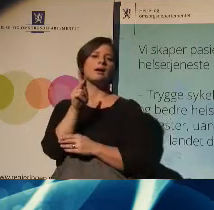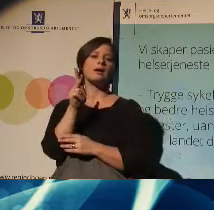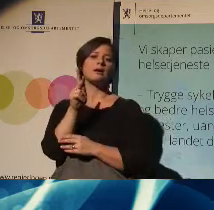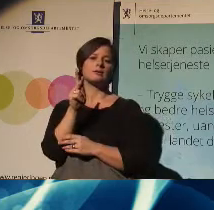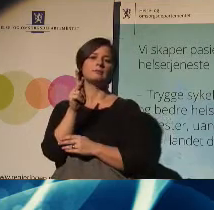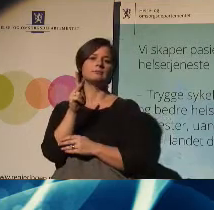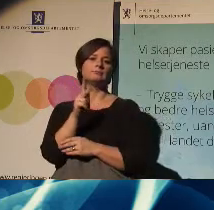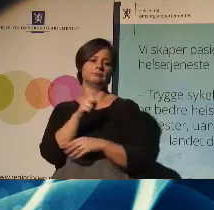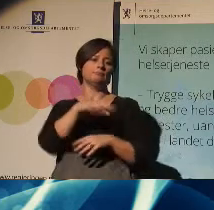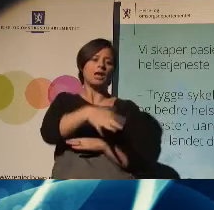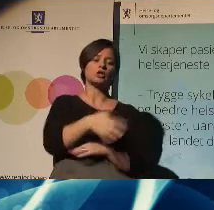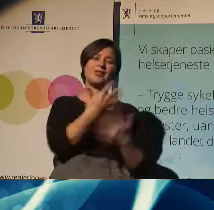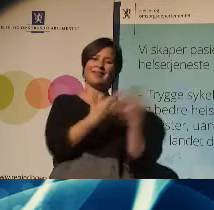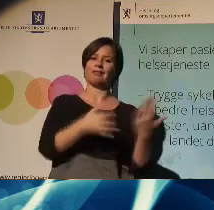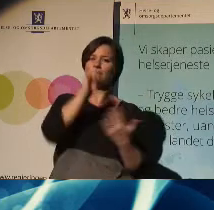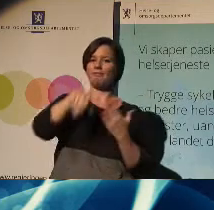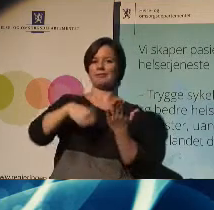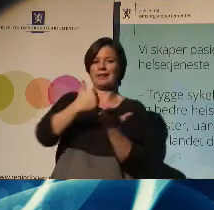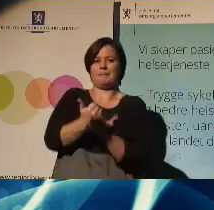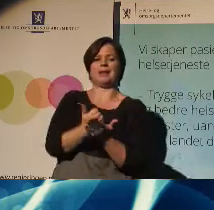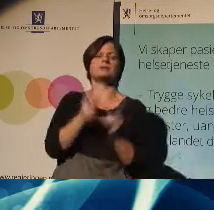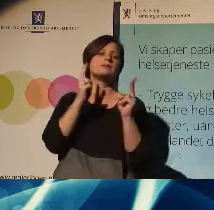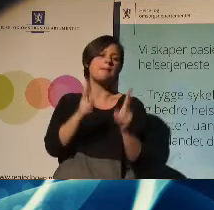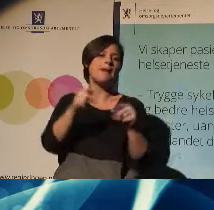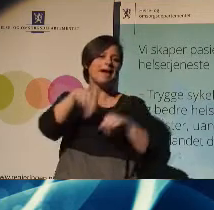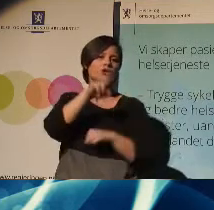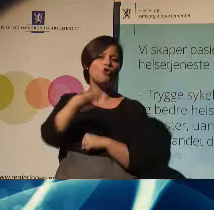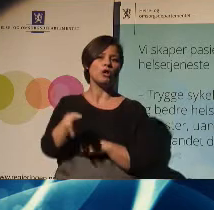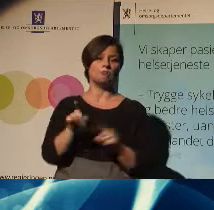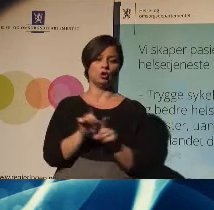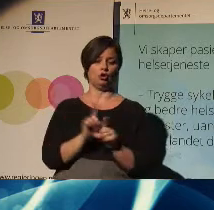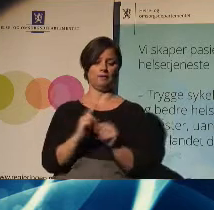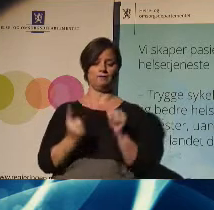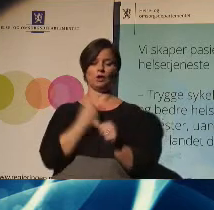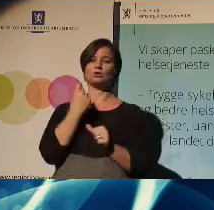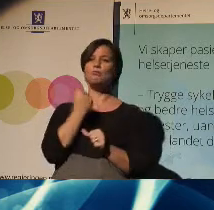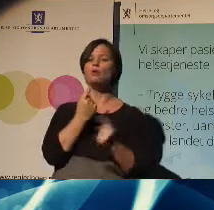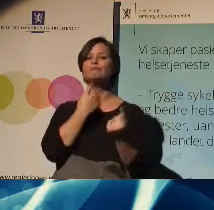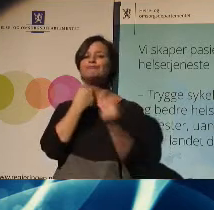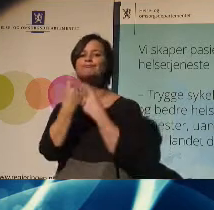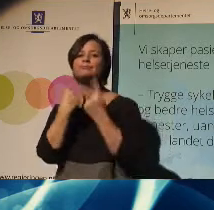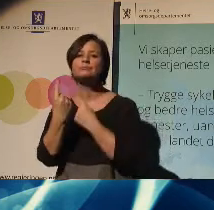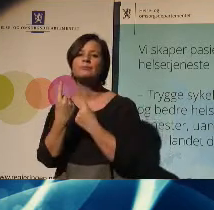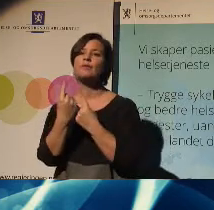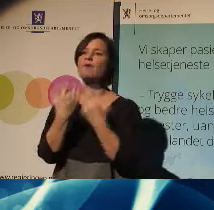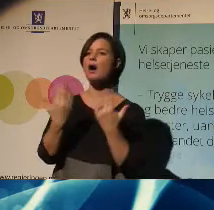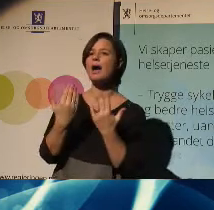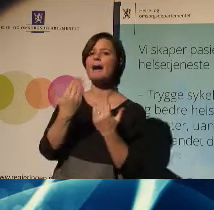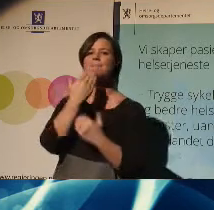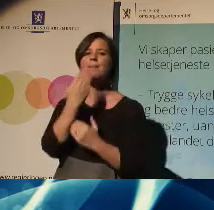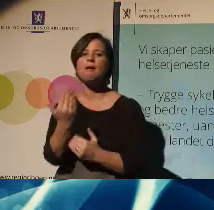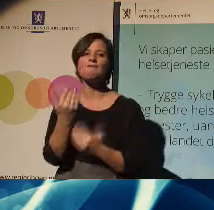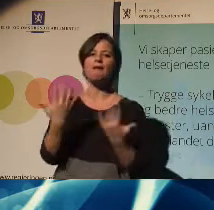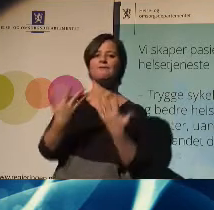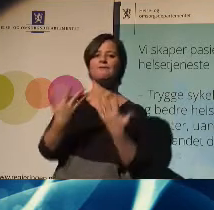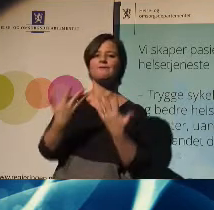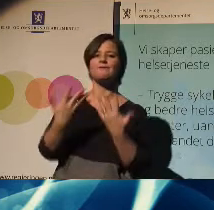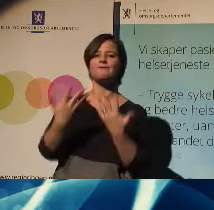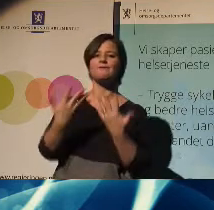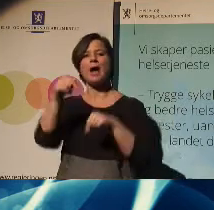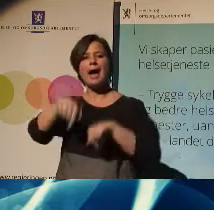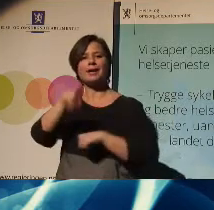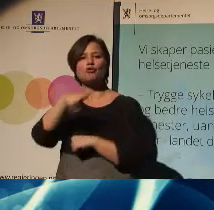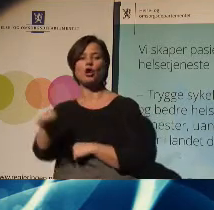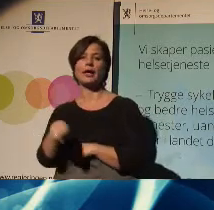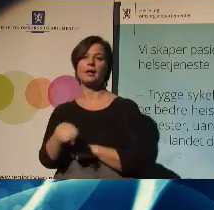results here in Norway. Again, the first thing we will do is speak to people in Norway what's already good out there. Oslo and Stavanger